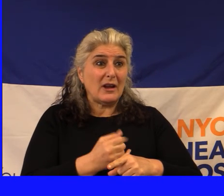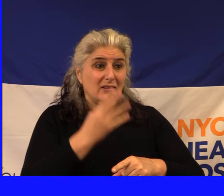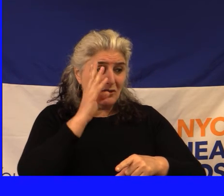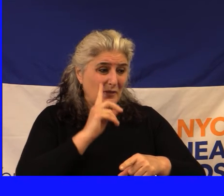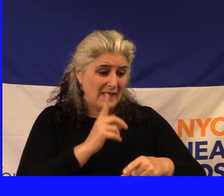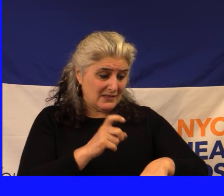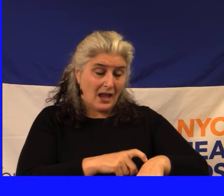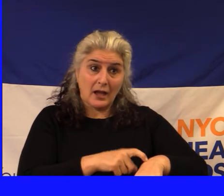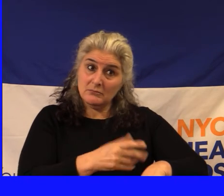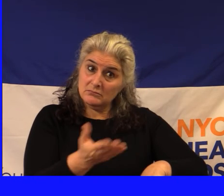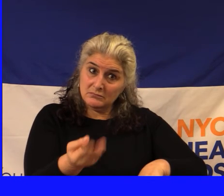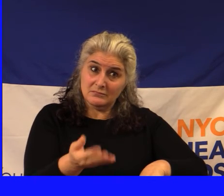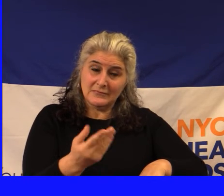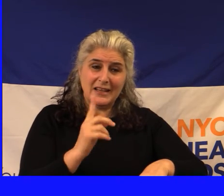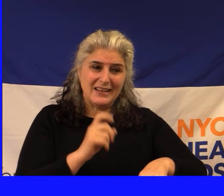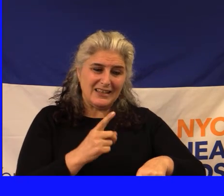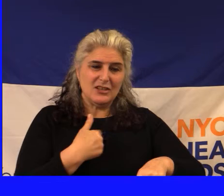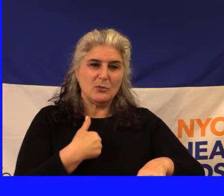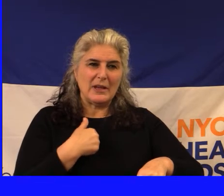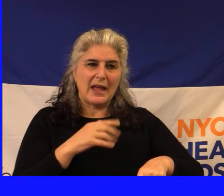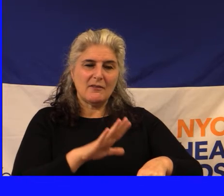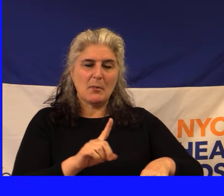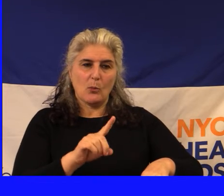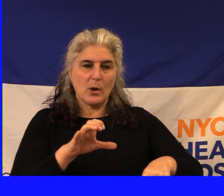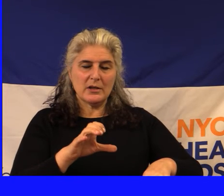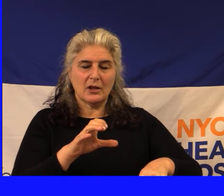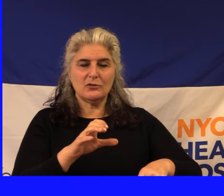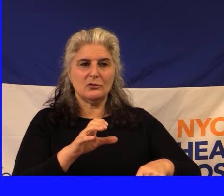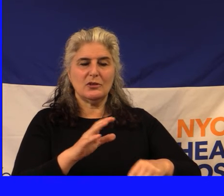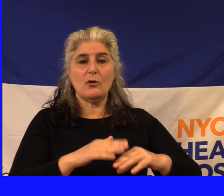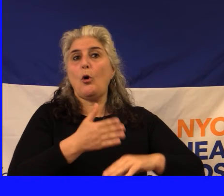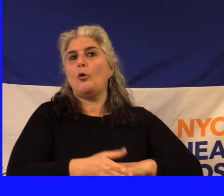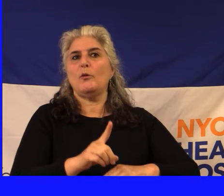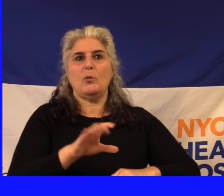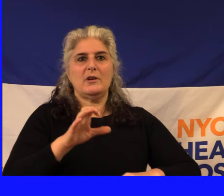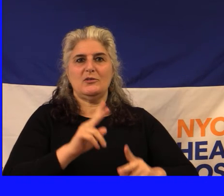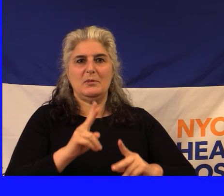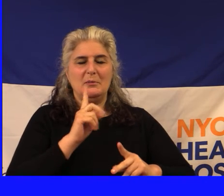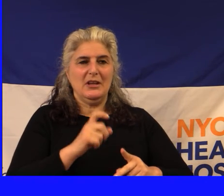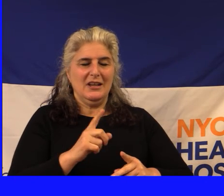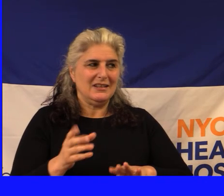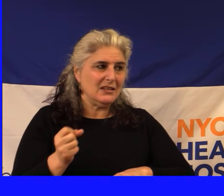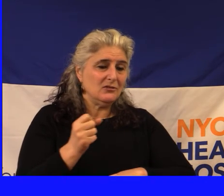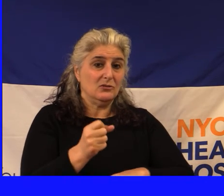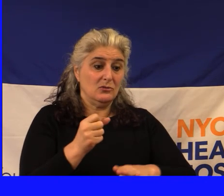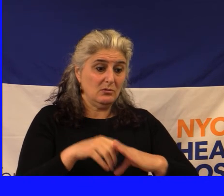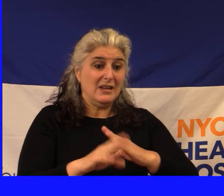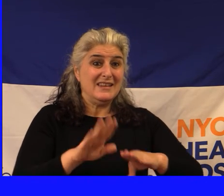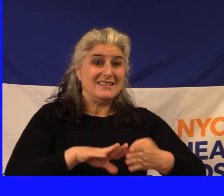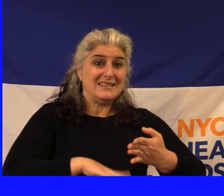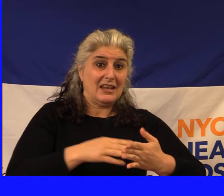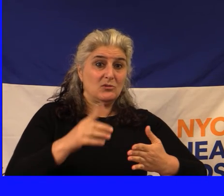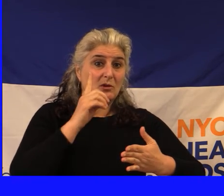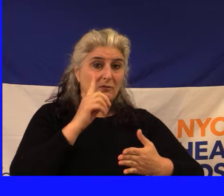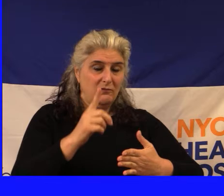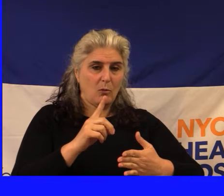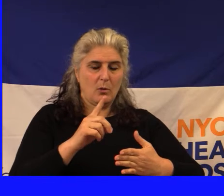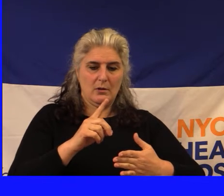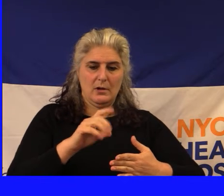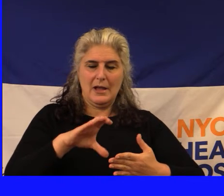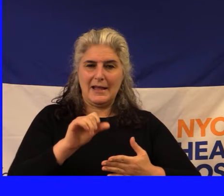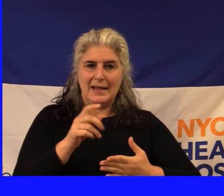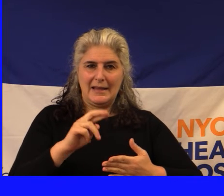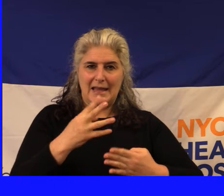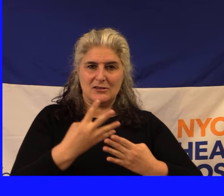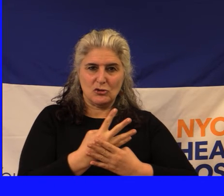screening before the end of the year, we really have to reassess that, because we are in a phase where some of our ambulatory care